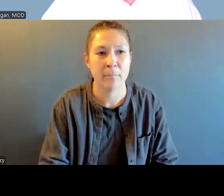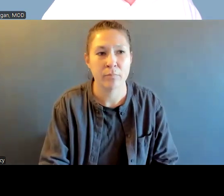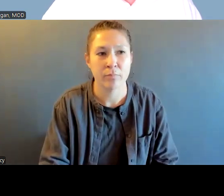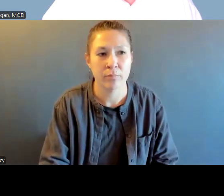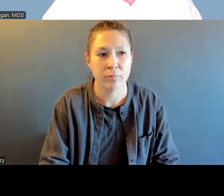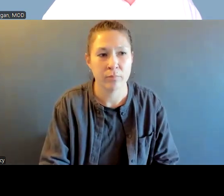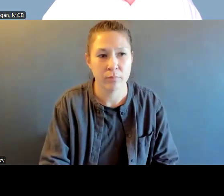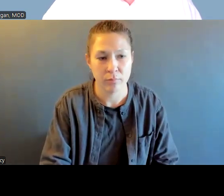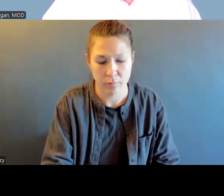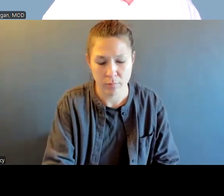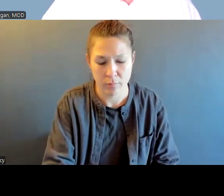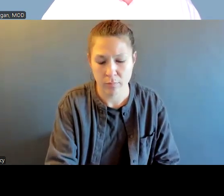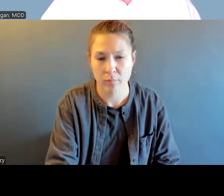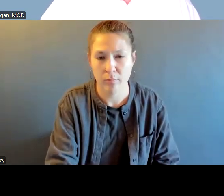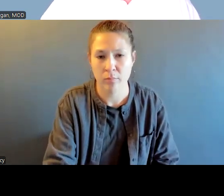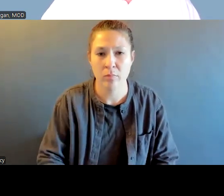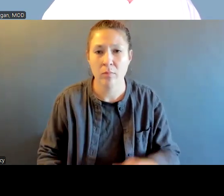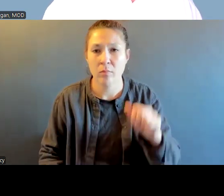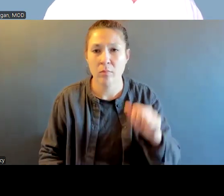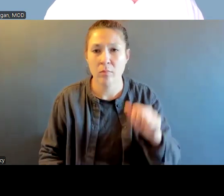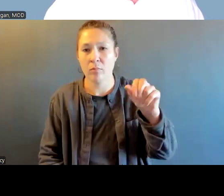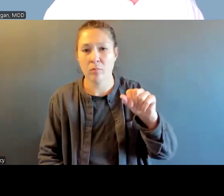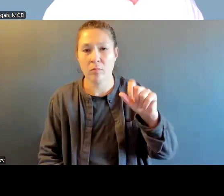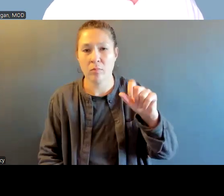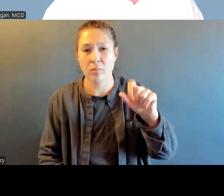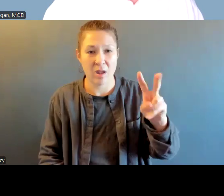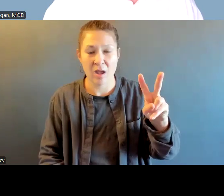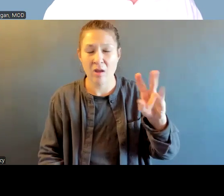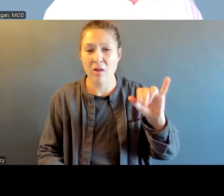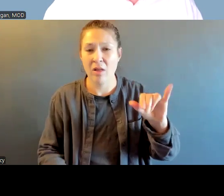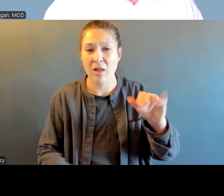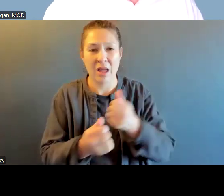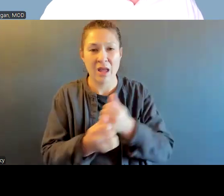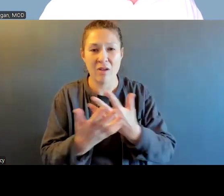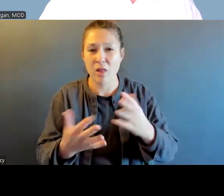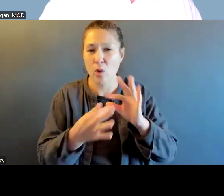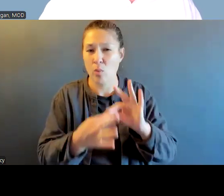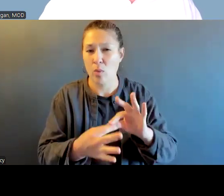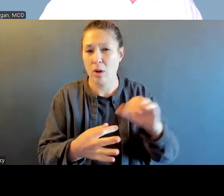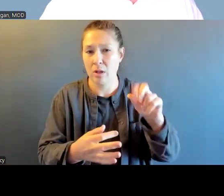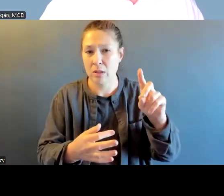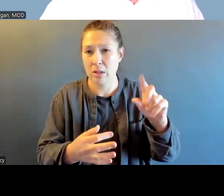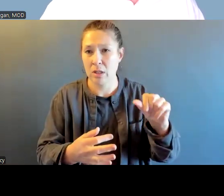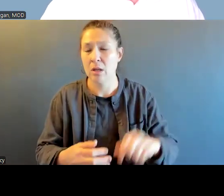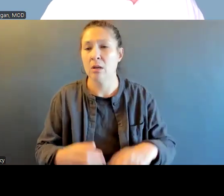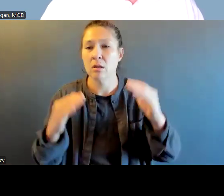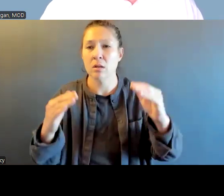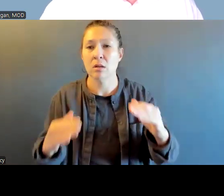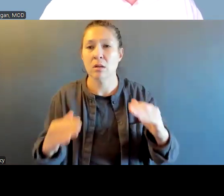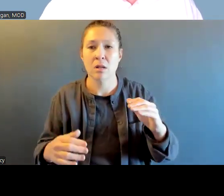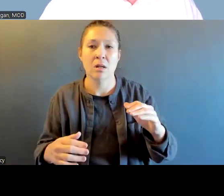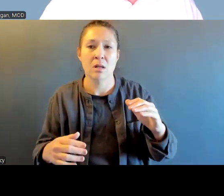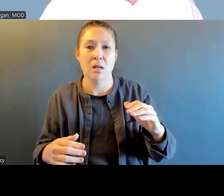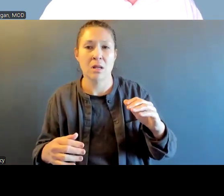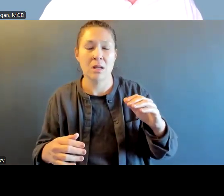federal landing for all things ADA, so that's an interesting site to have bookmarked. The Title II Action Guide is a really great resource for understanding Title